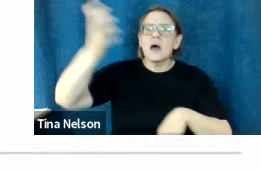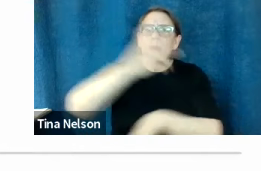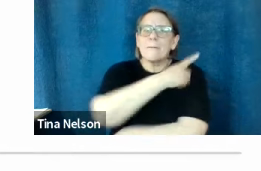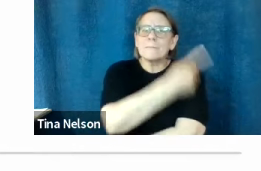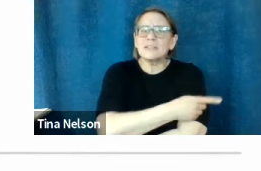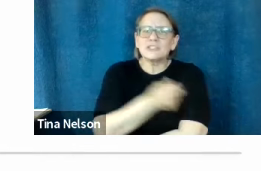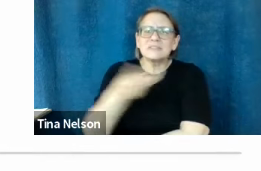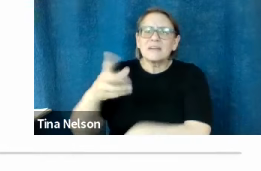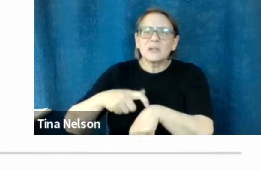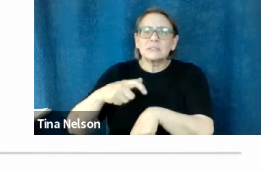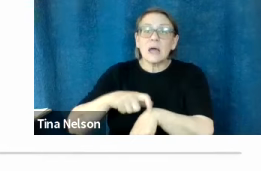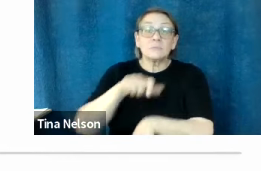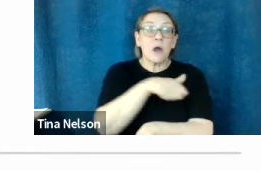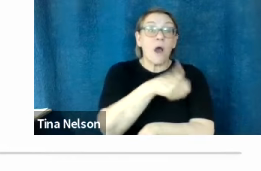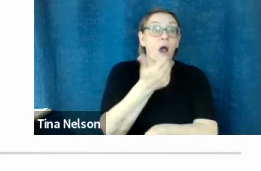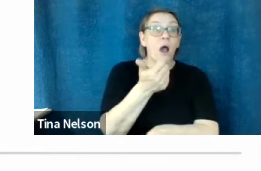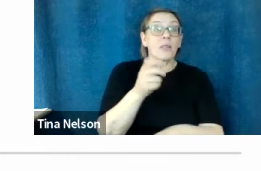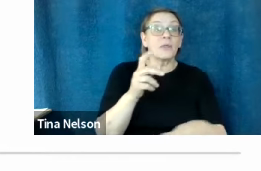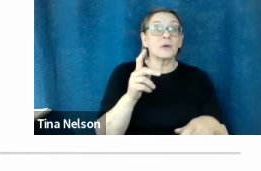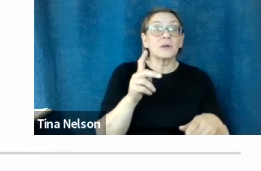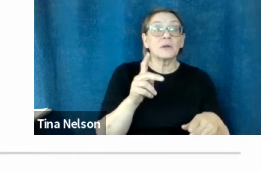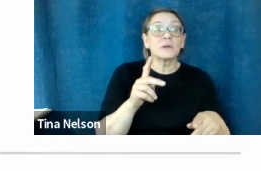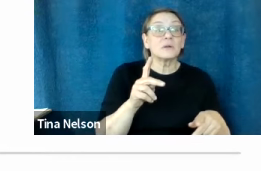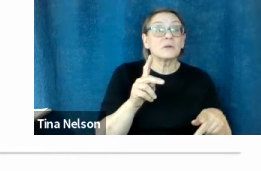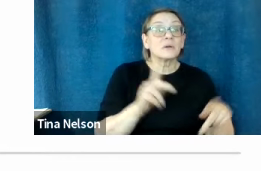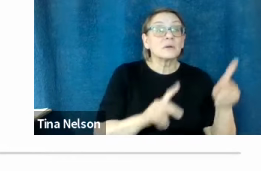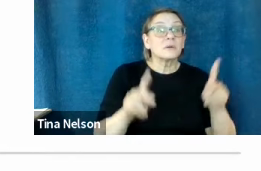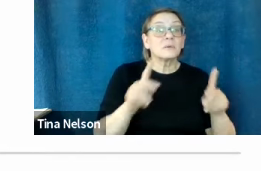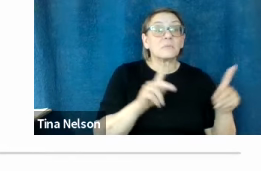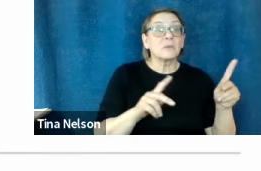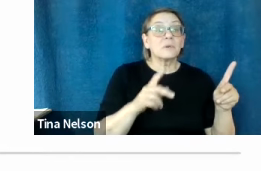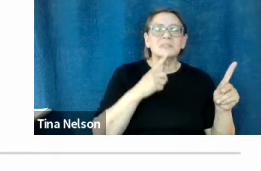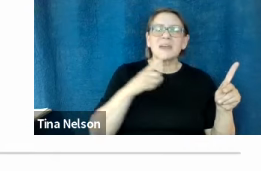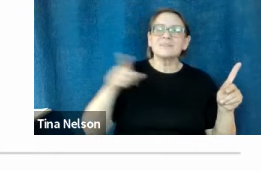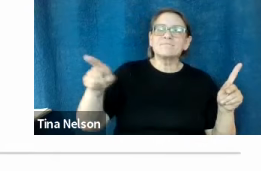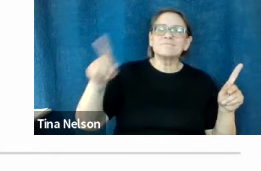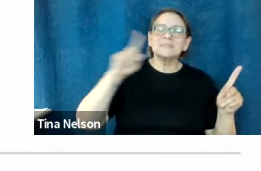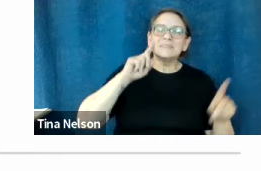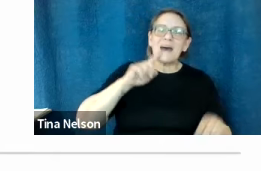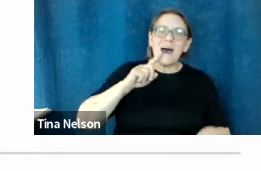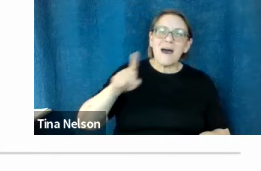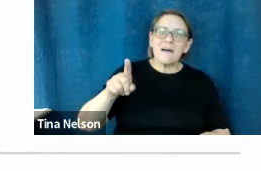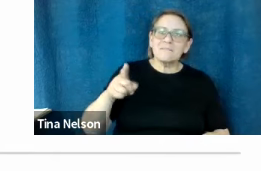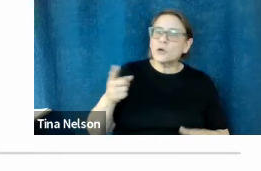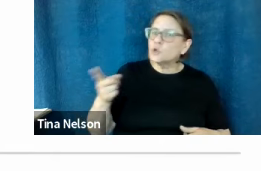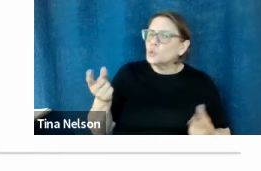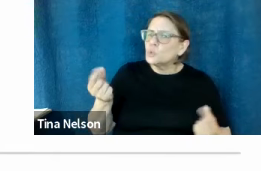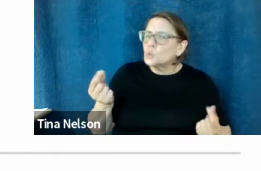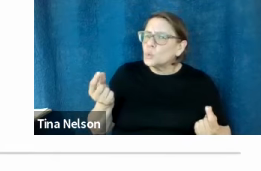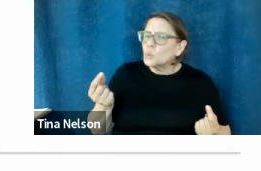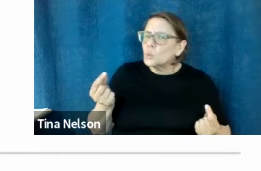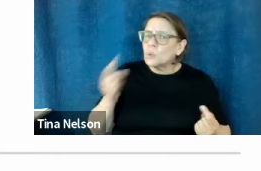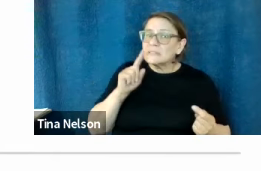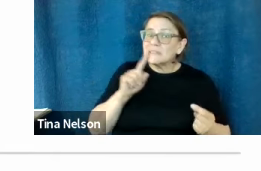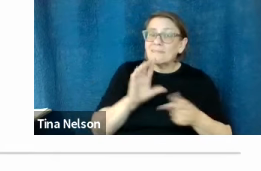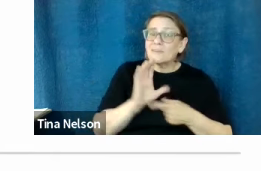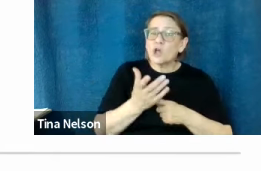Others in the emergency department, reading a magazine, they tell you she's deaf. You should deaf culture,